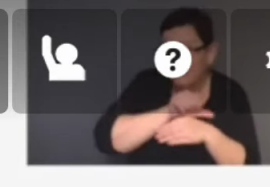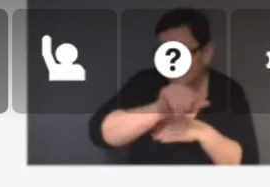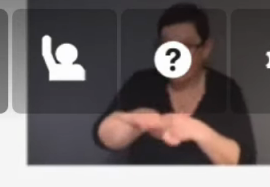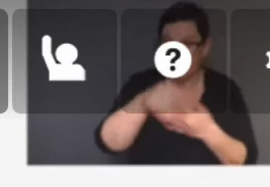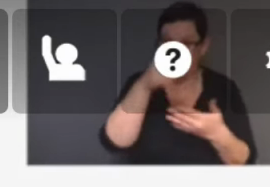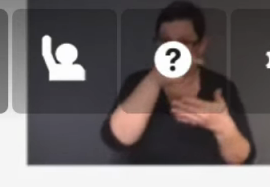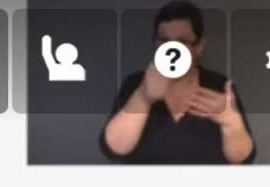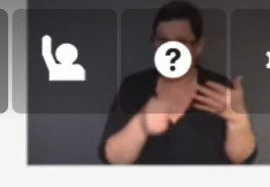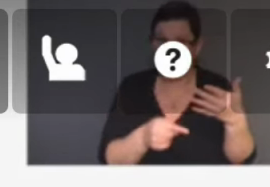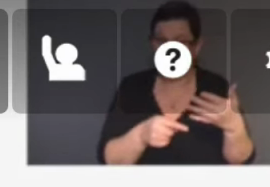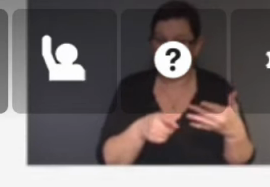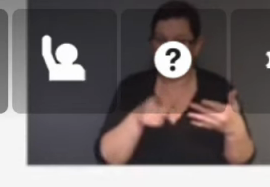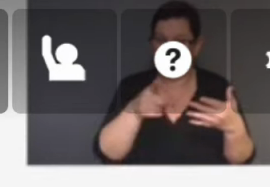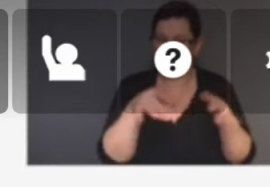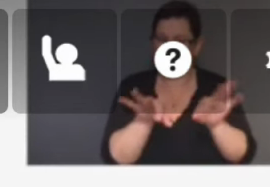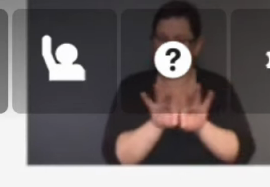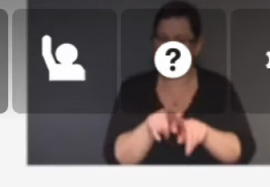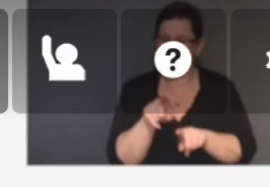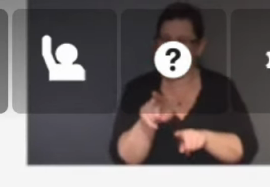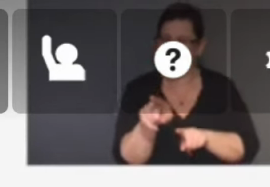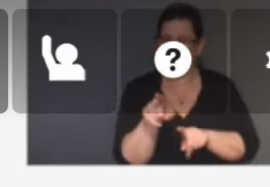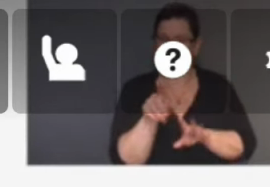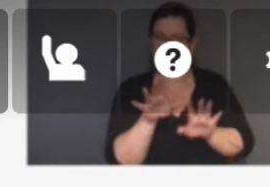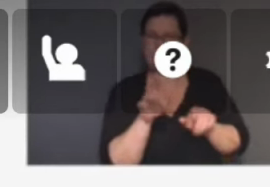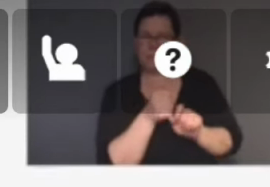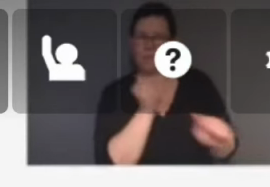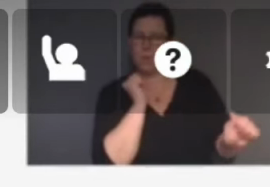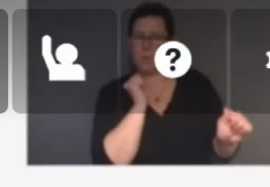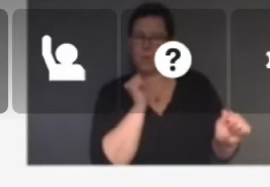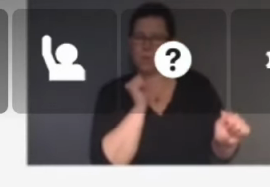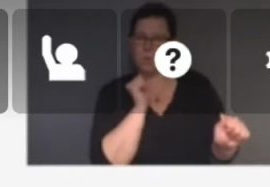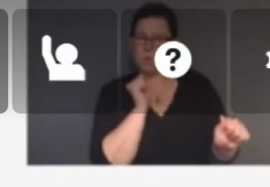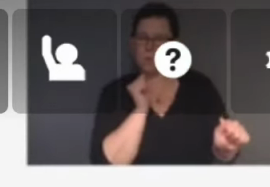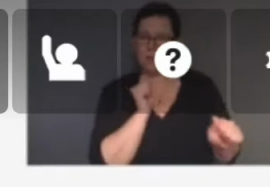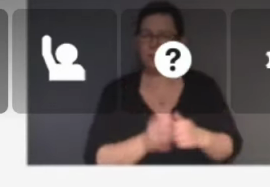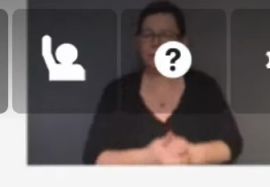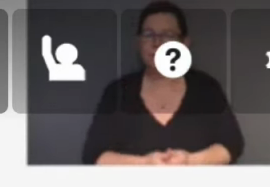Never be afraid to question why the CRA needs your personal information.